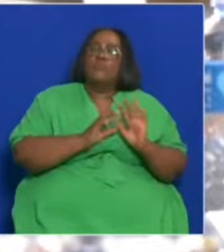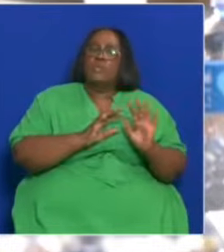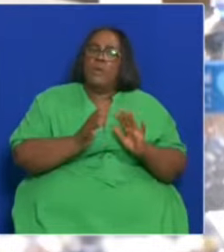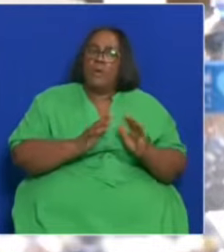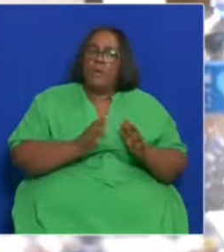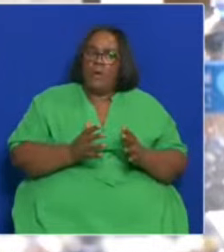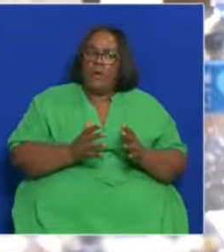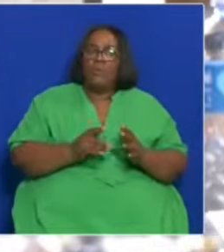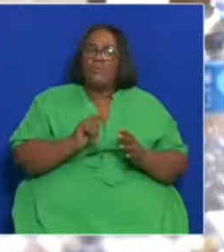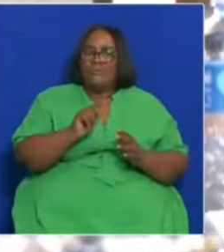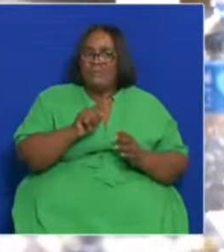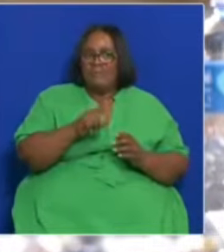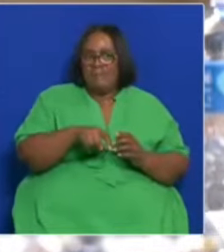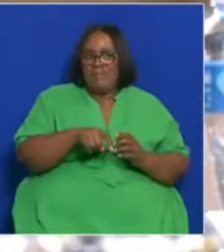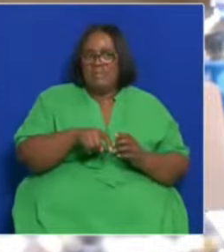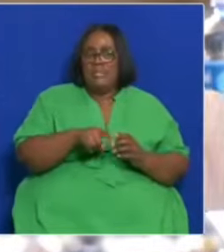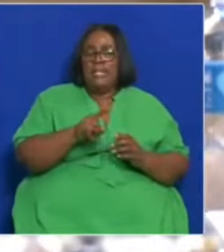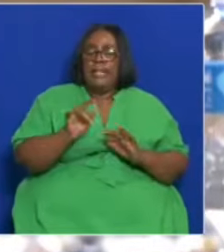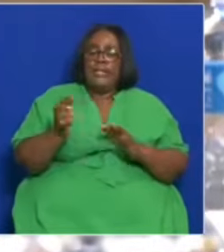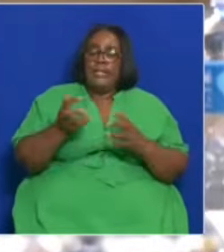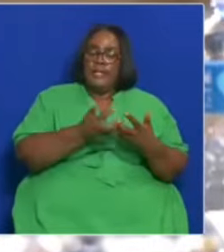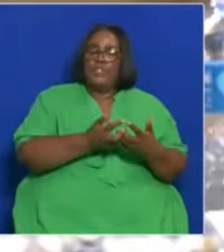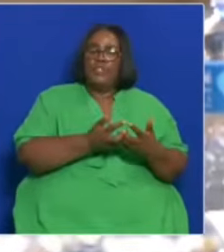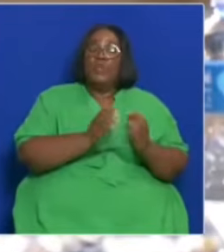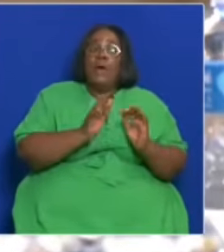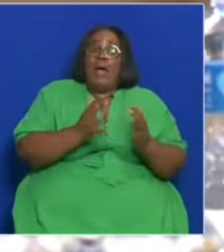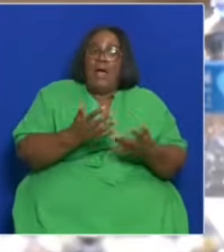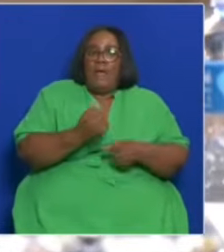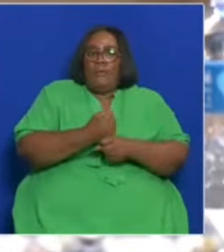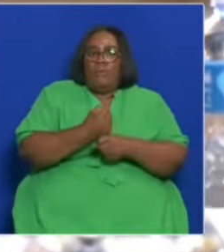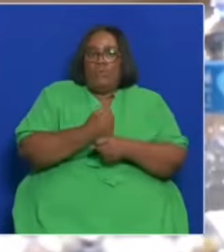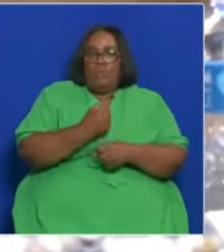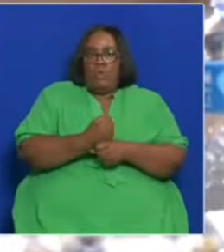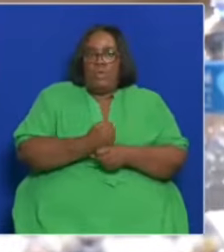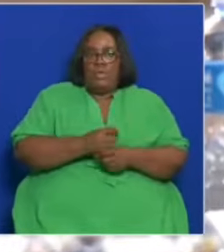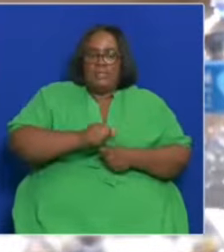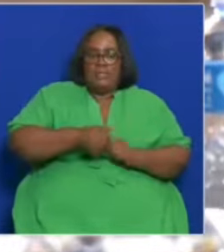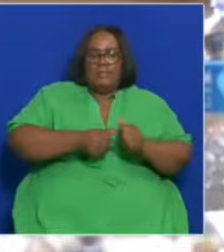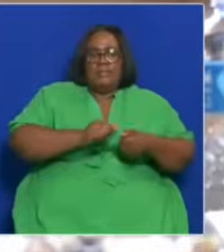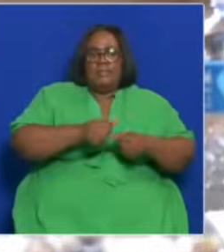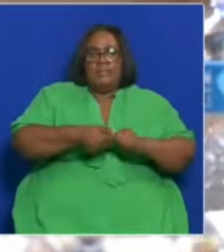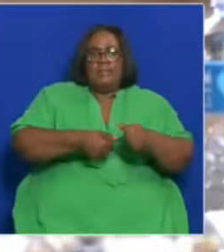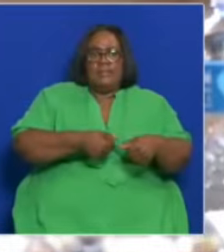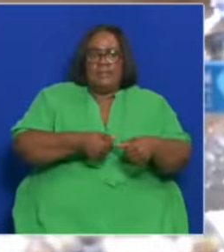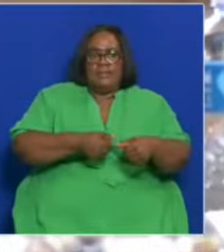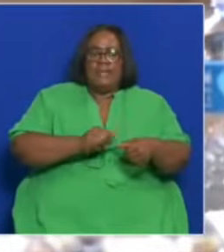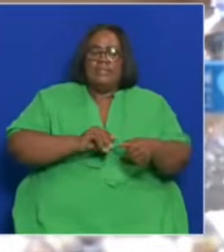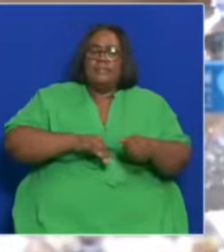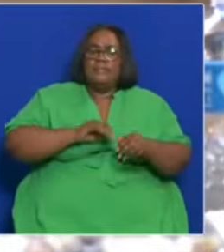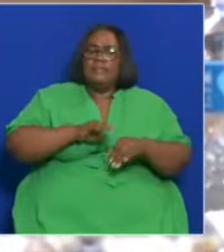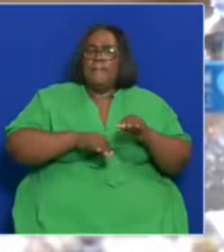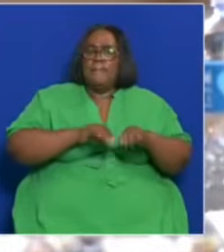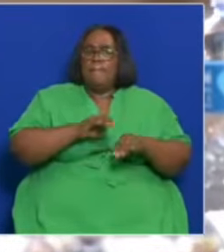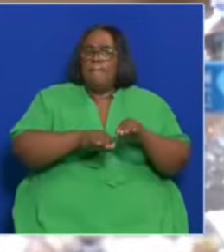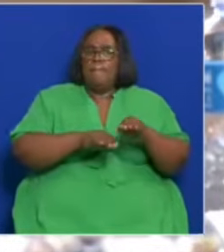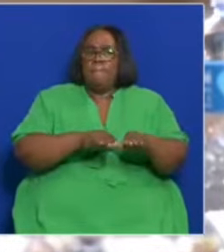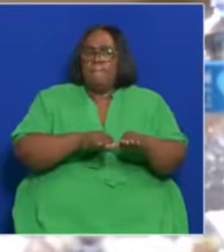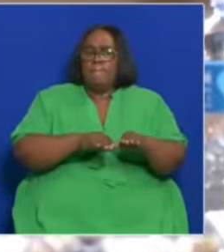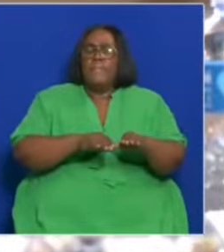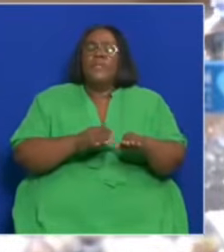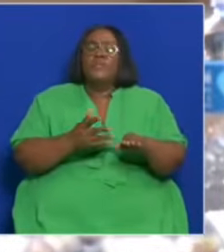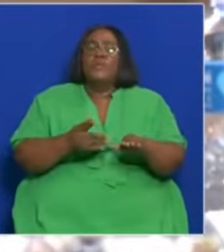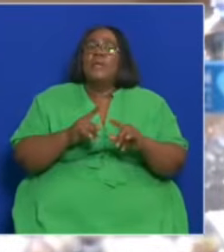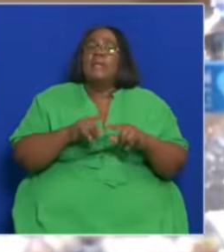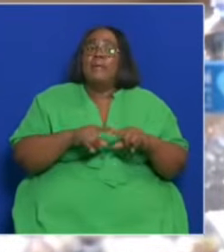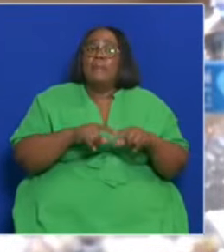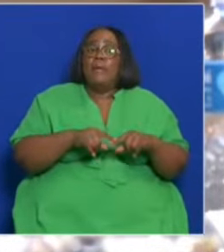yeah. It's exactly something similar that I have in mind. Yes. Depending, of course, as I say, on what our